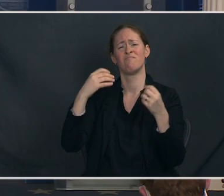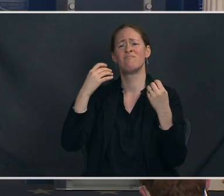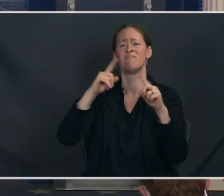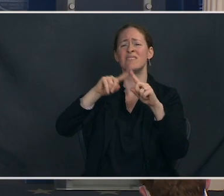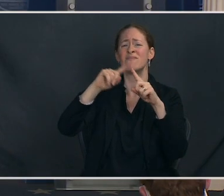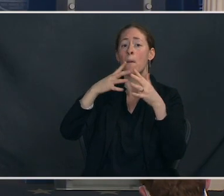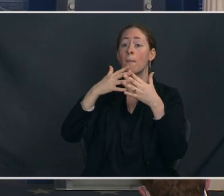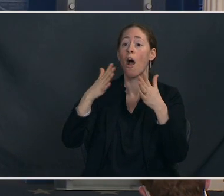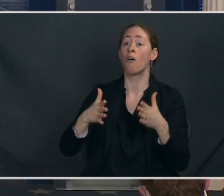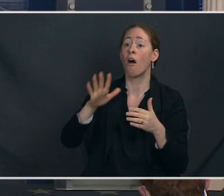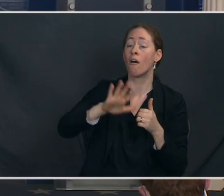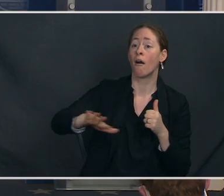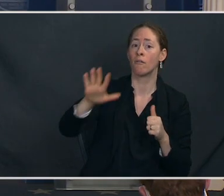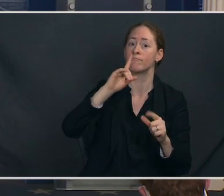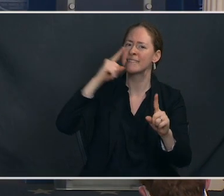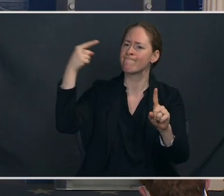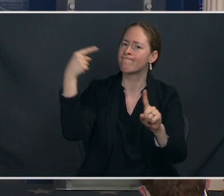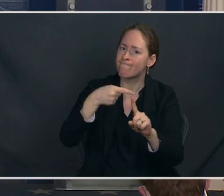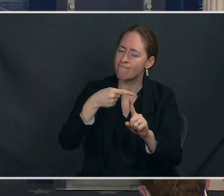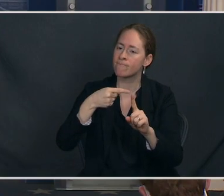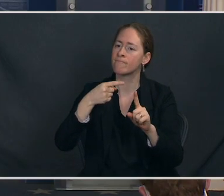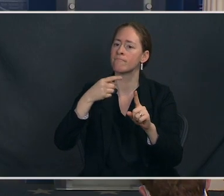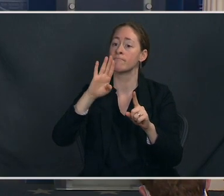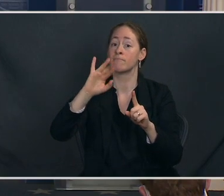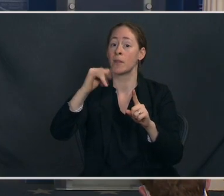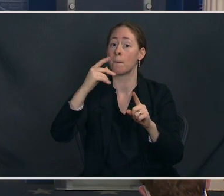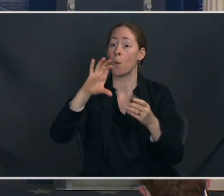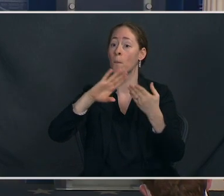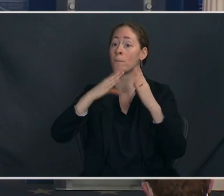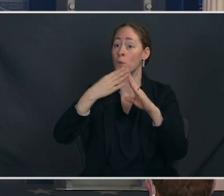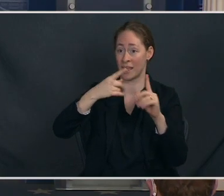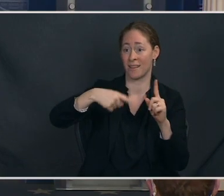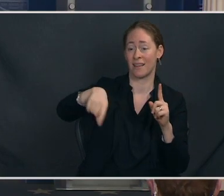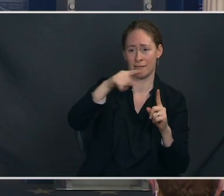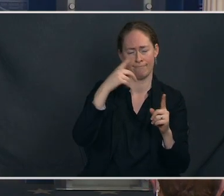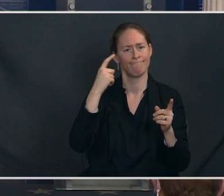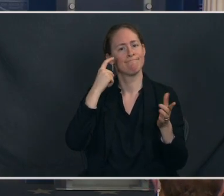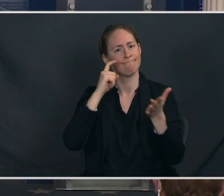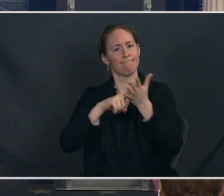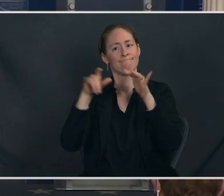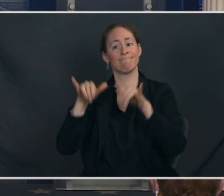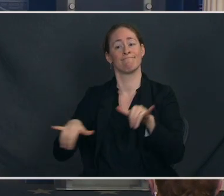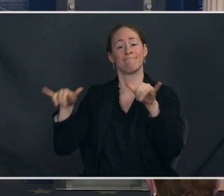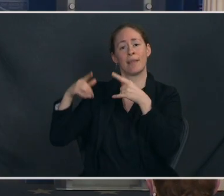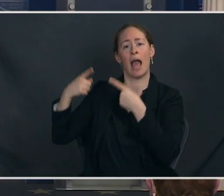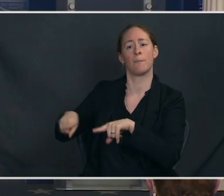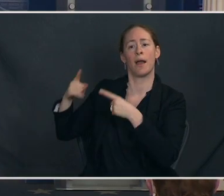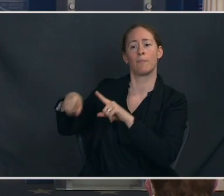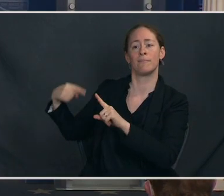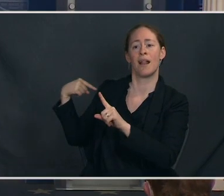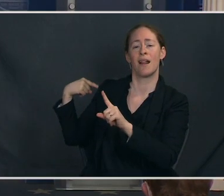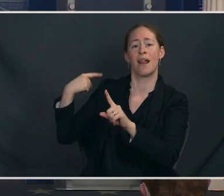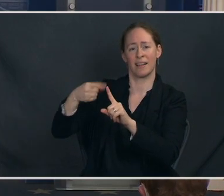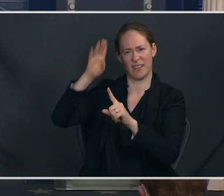color, who, for very valid historical reasons, are skeptical and